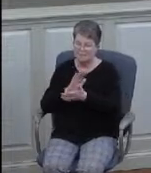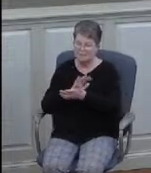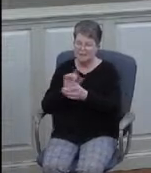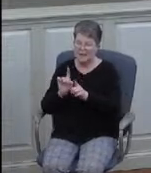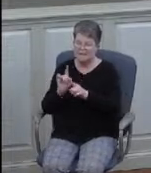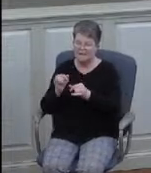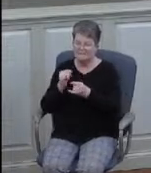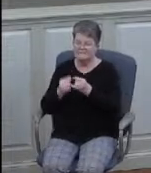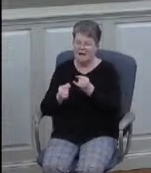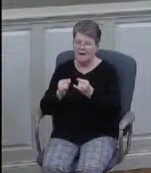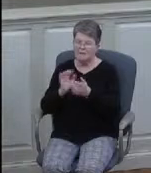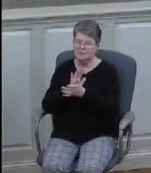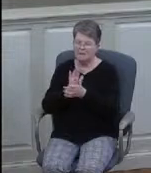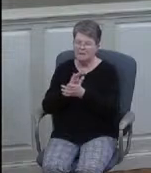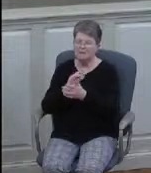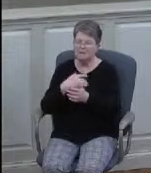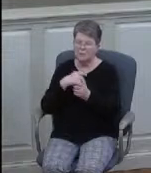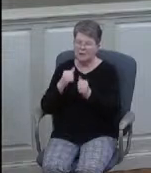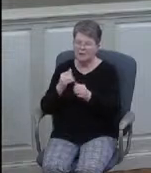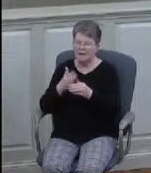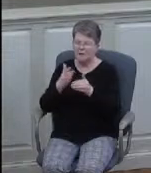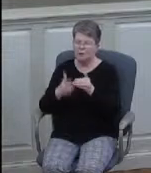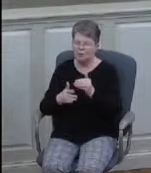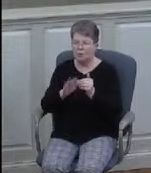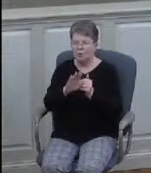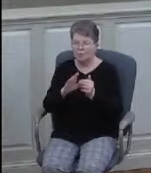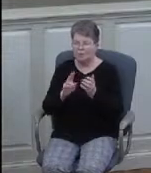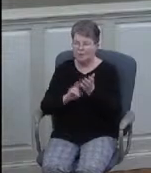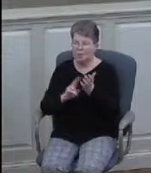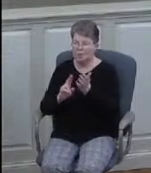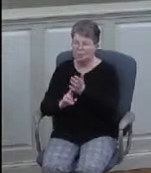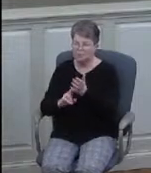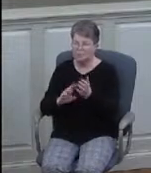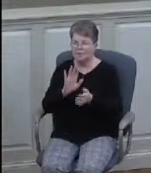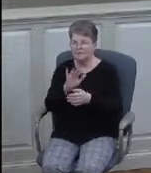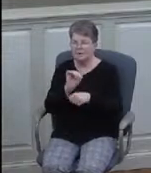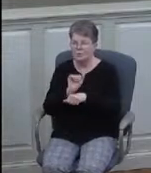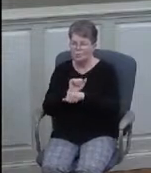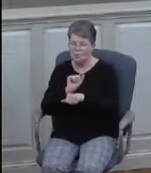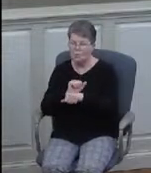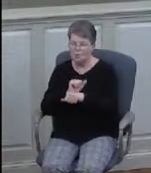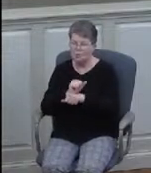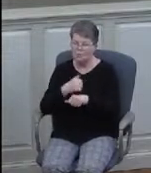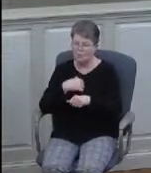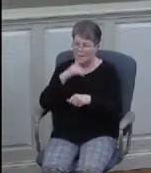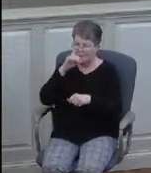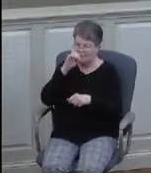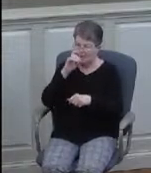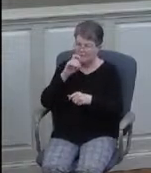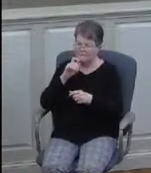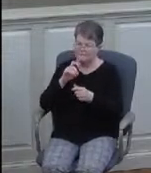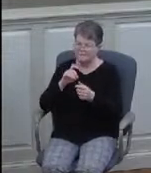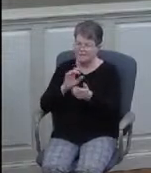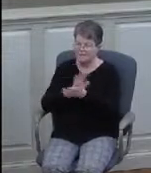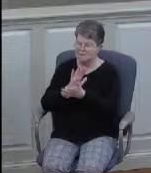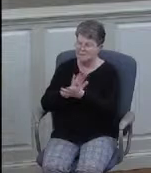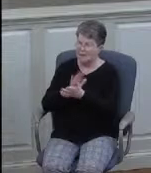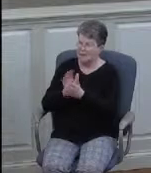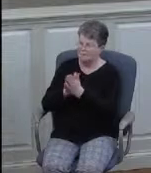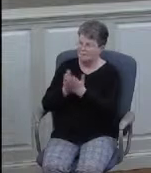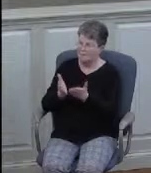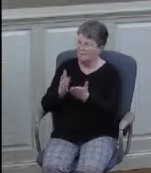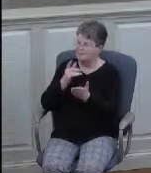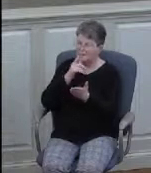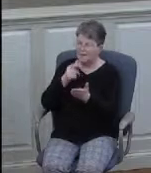document. Mm-hmm. So that number one, we can conclude their contract, we can conclude their work. We believe the document doesn't have anything else that needs